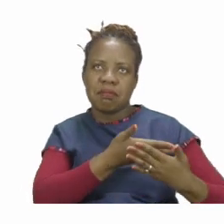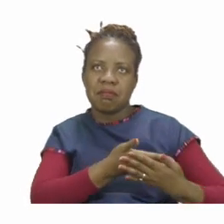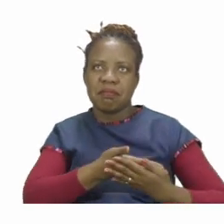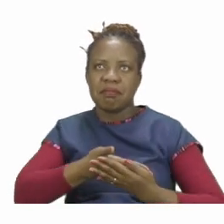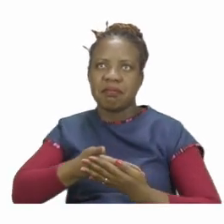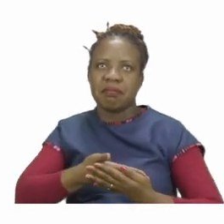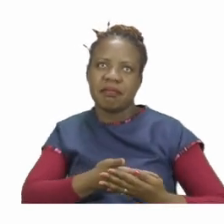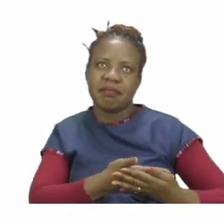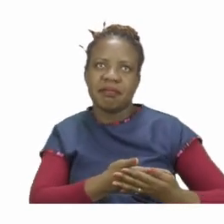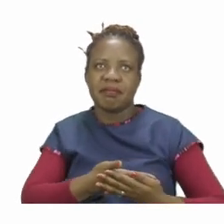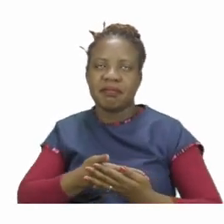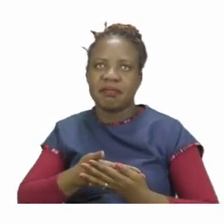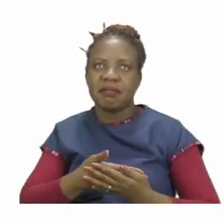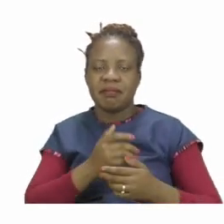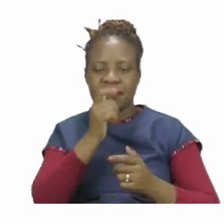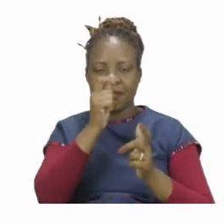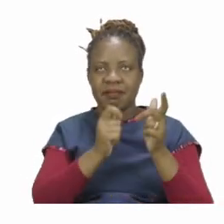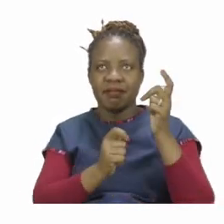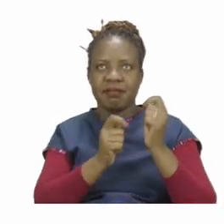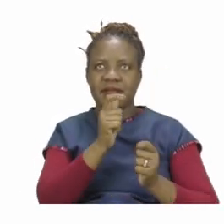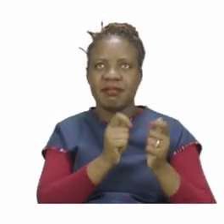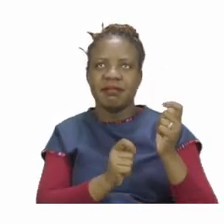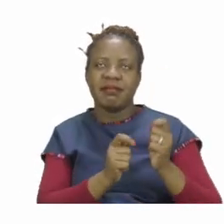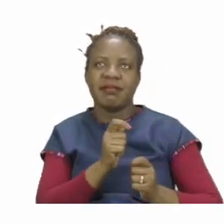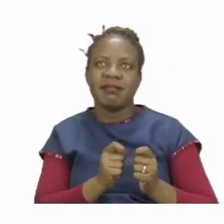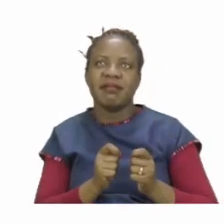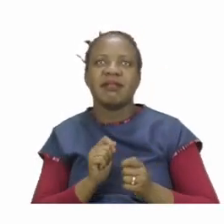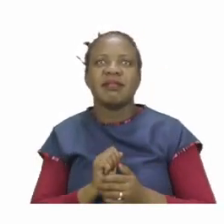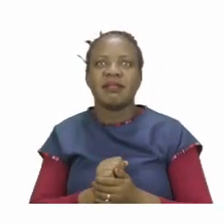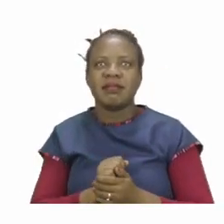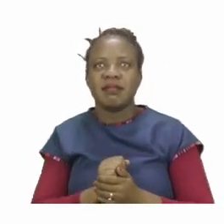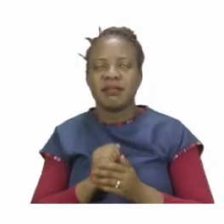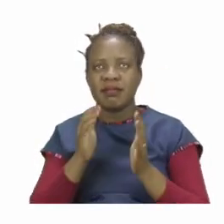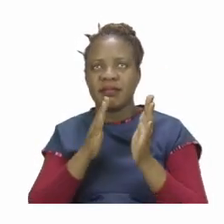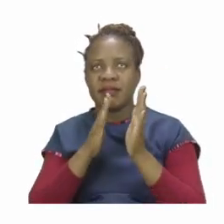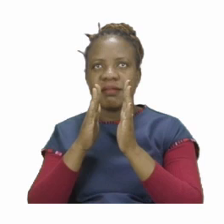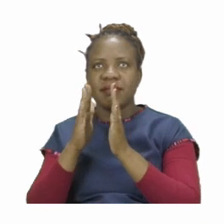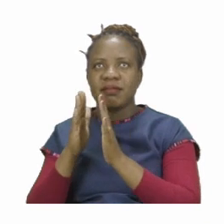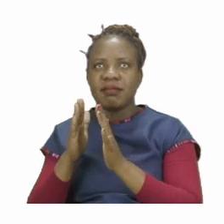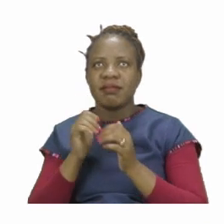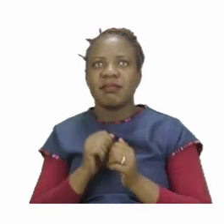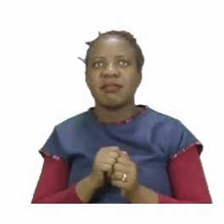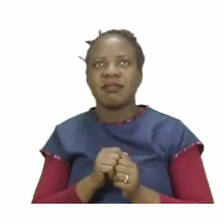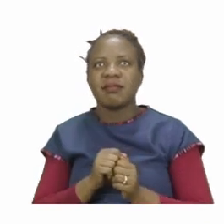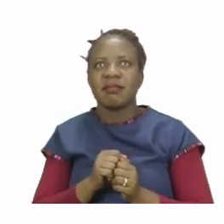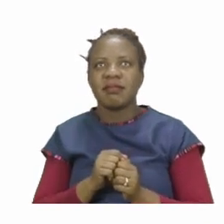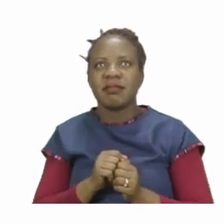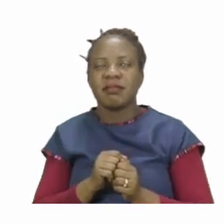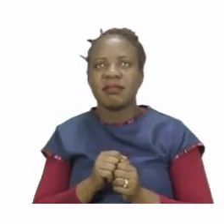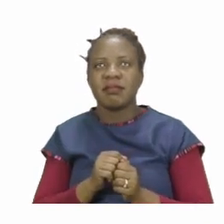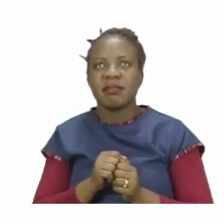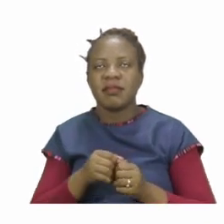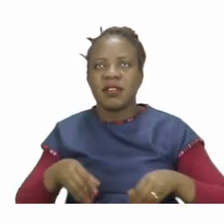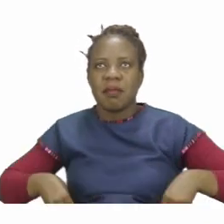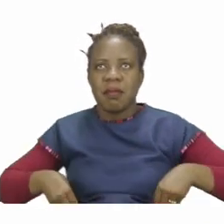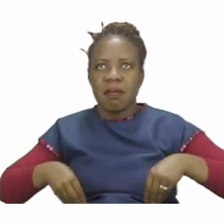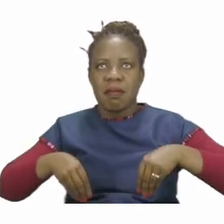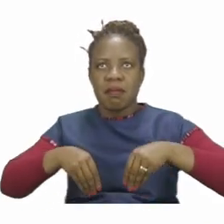babies, and milk. And then on the right side of the cow,